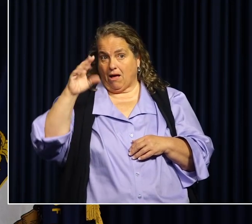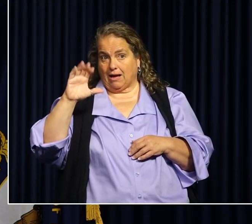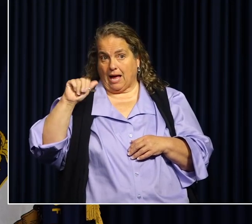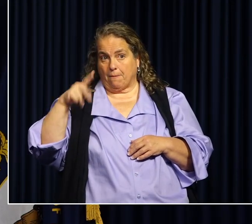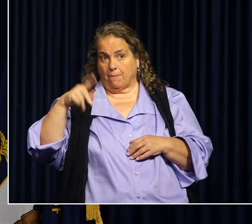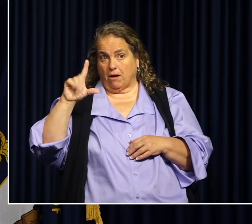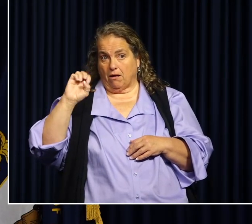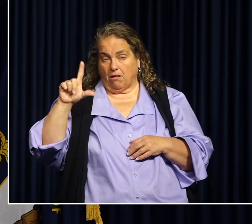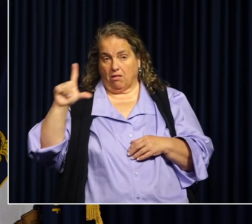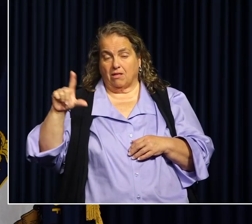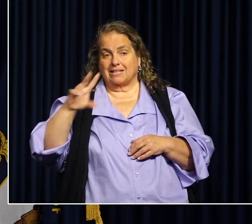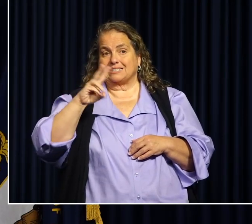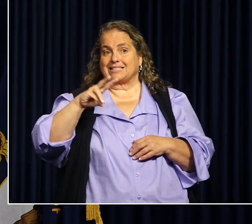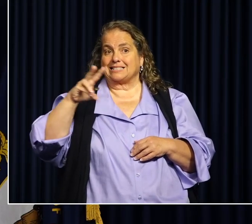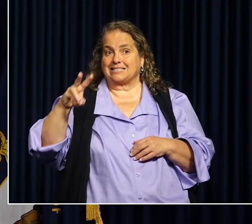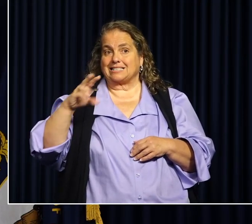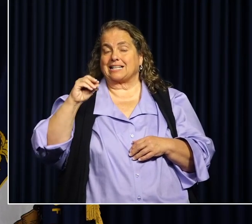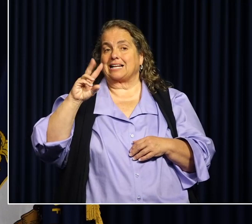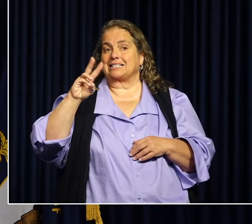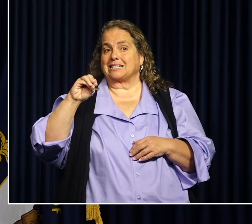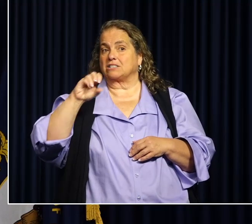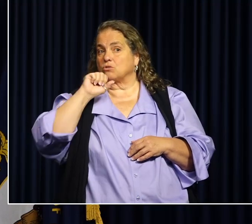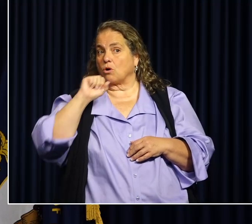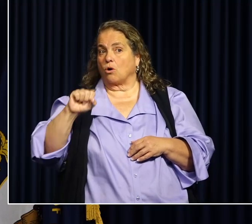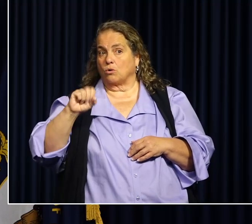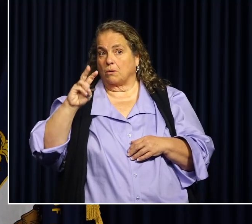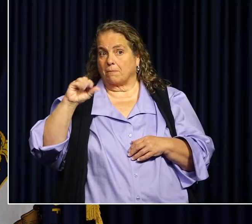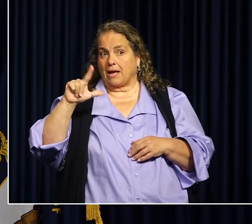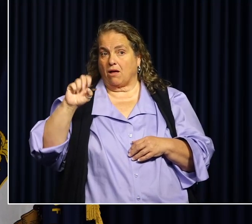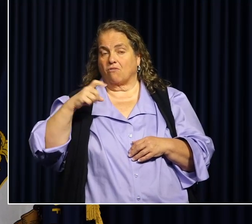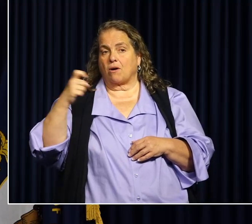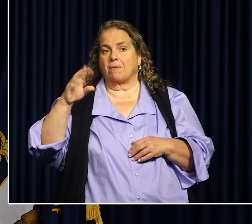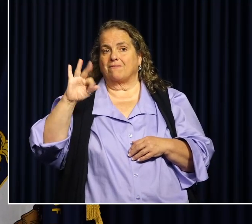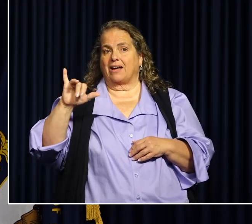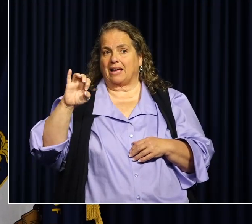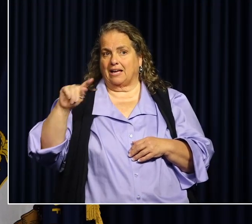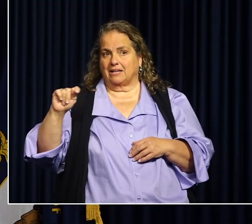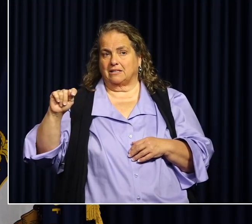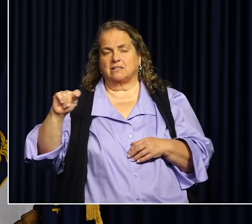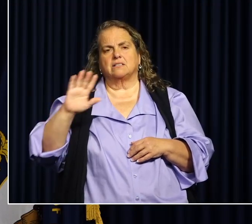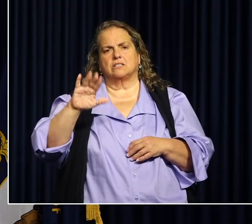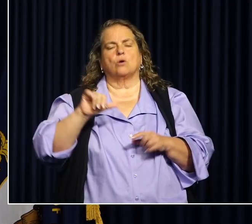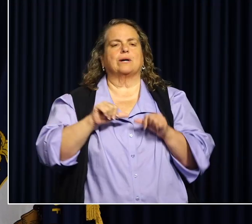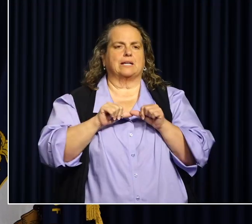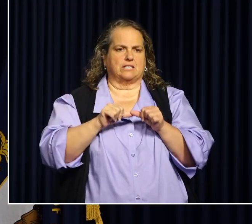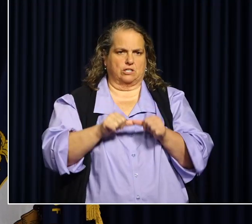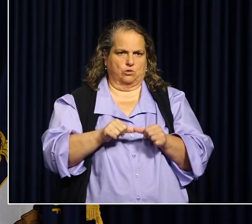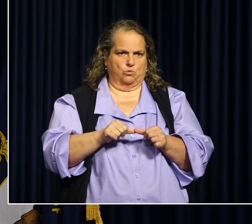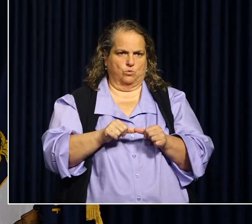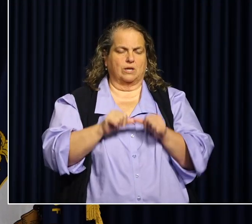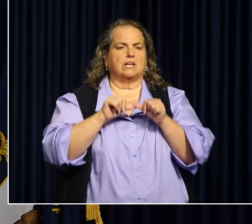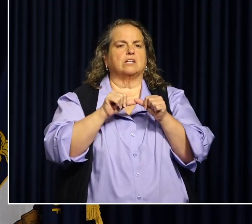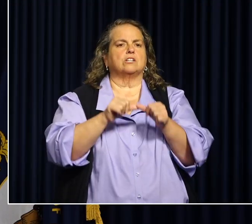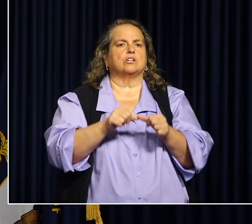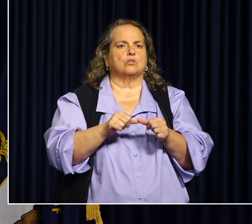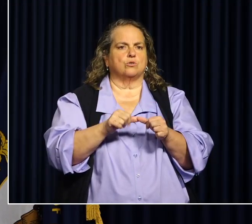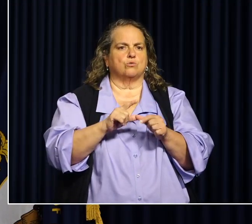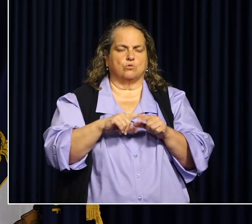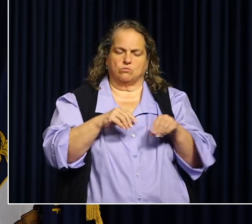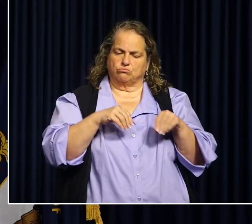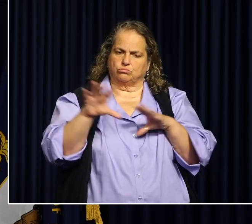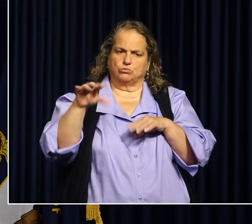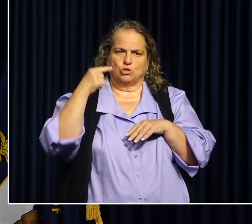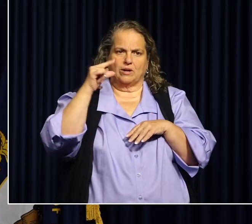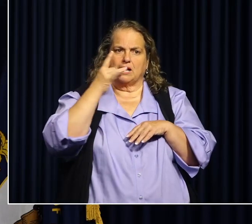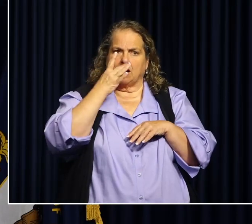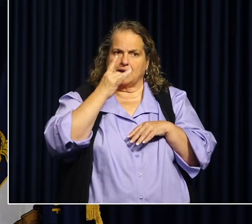male from Campbell, and a 66 and a 60-year-old male from Fayette. So let's continue to shine those green lights.